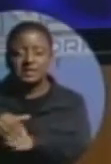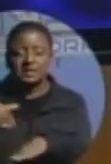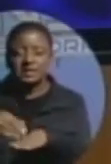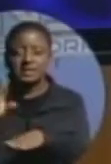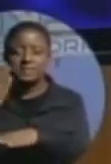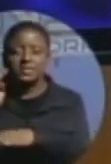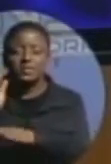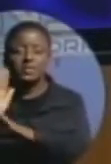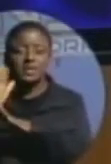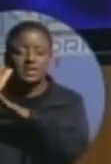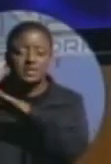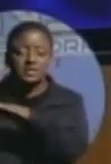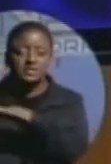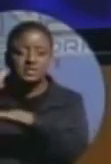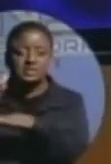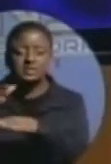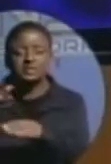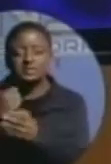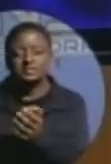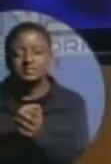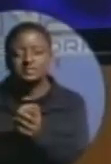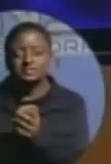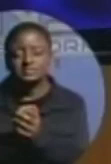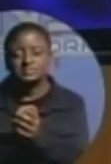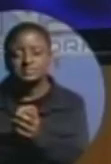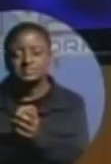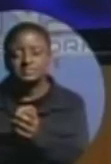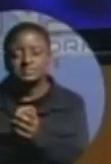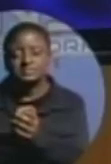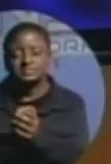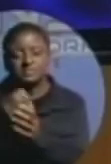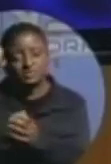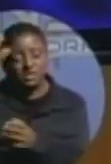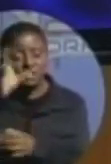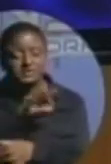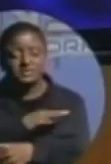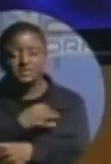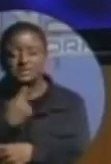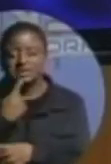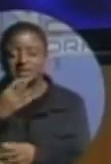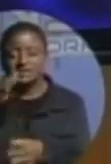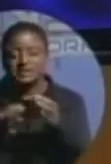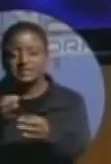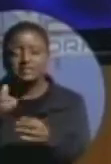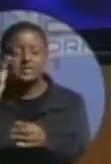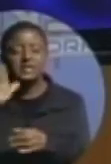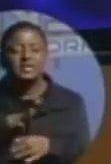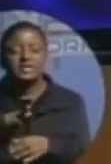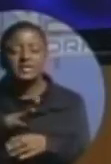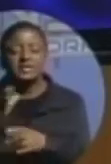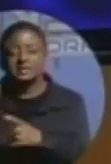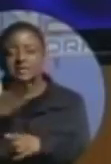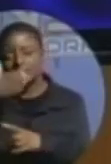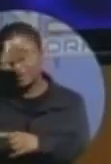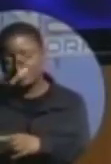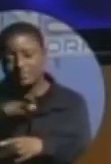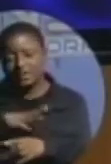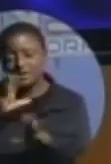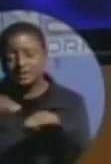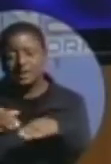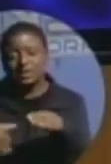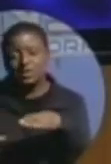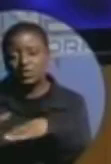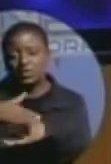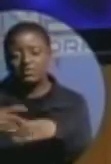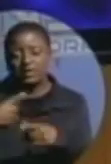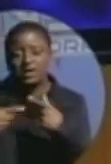Our Charles Fisher was at the park, and he tells us if the Lady Hitmen can have overcome a 0-1 advantage going into Game 2 against the Bomber